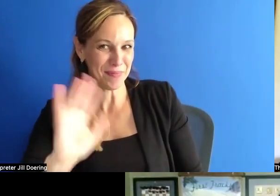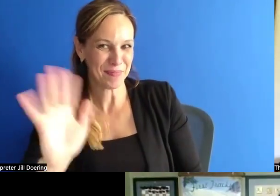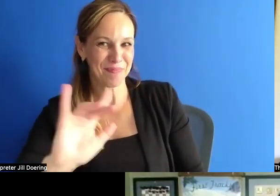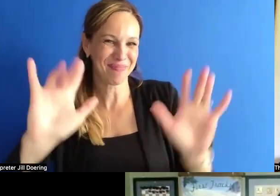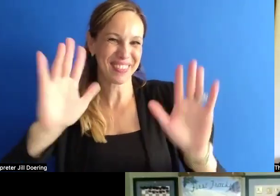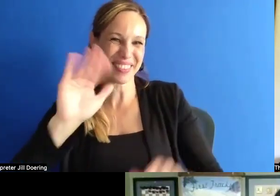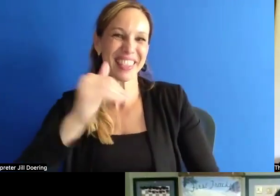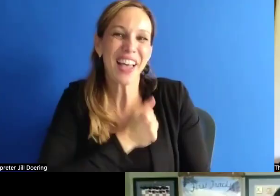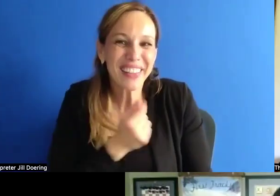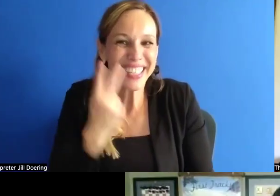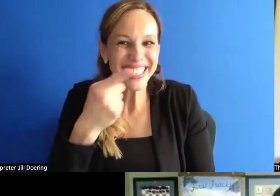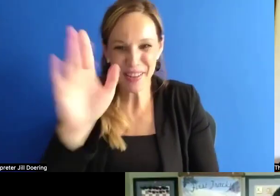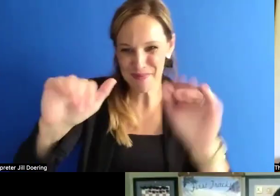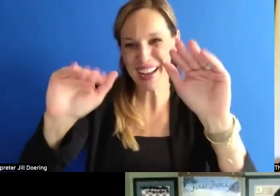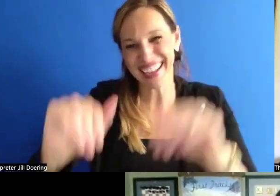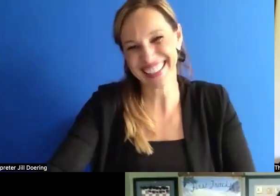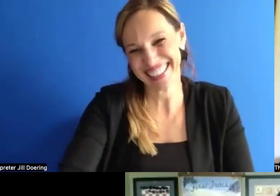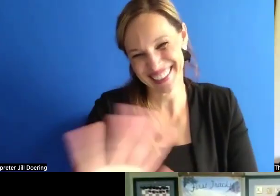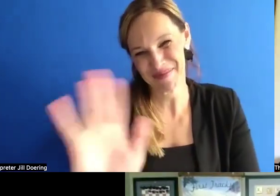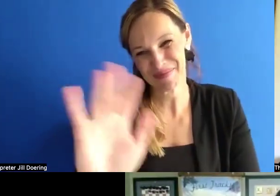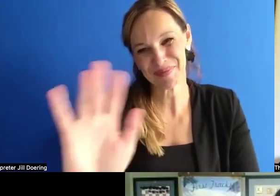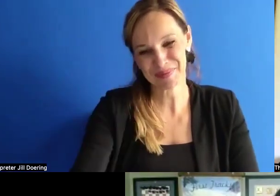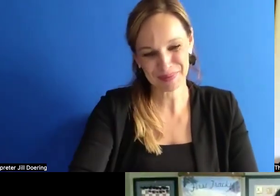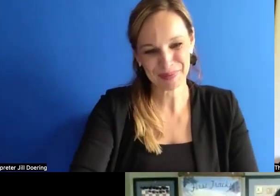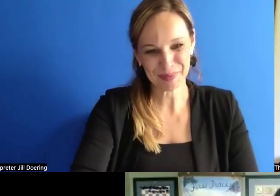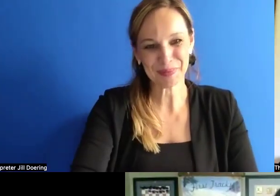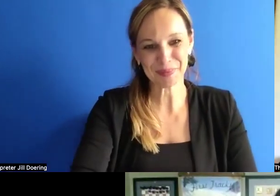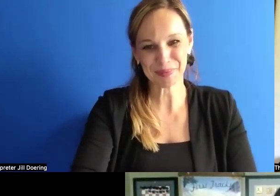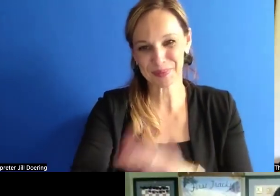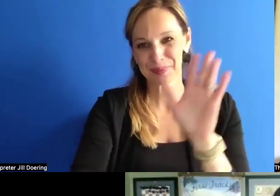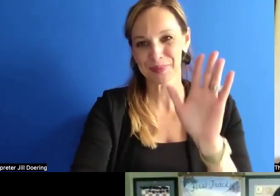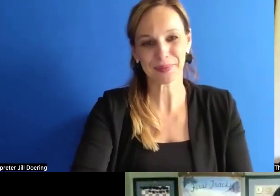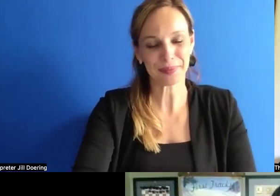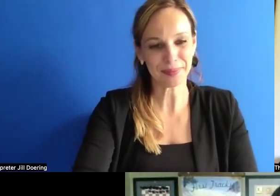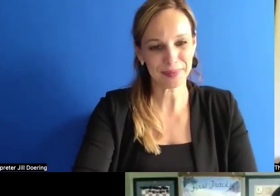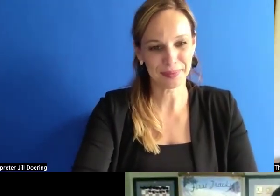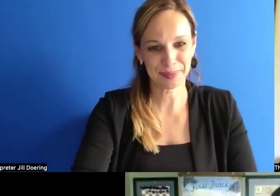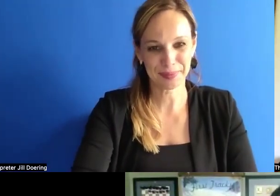Lovely to see you. Bye, guys. Bye, guys. Thank you. Bye.